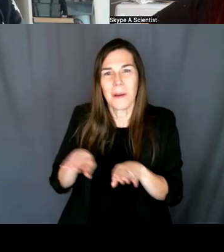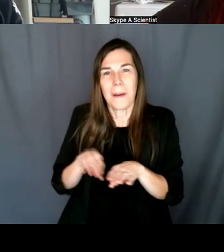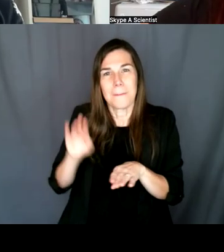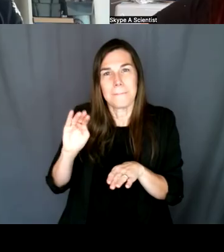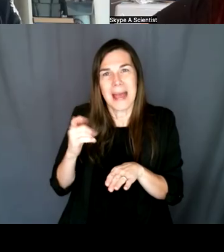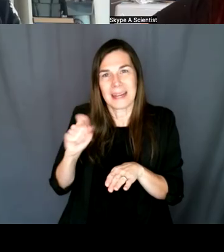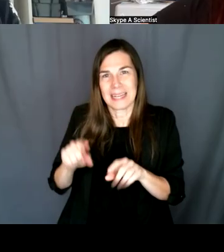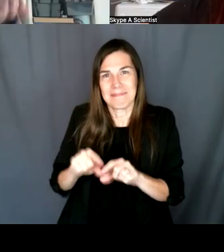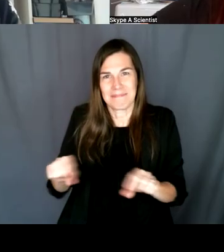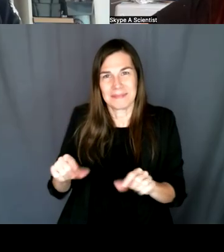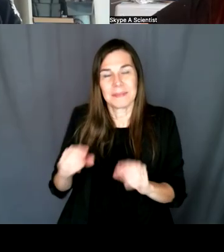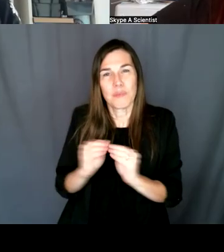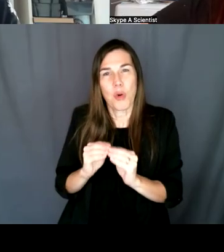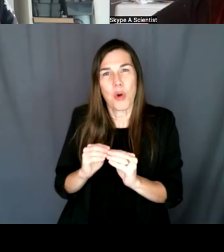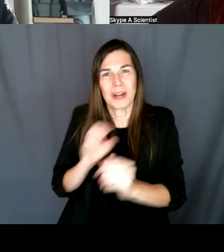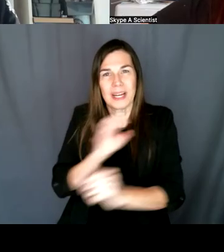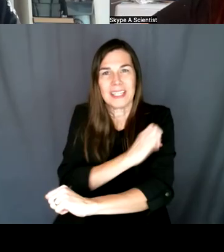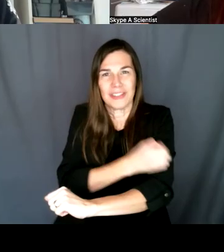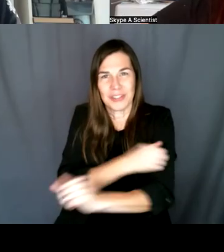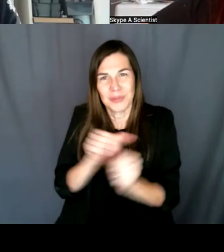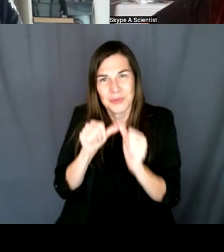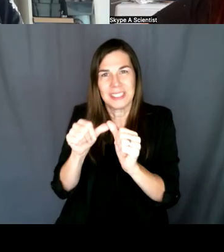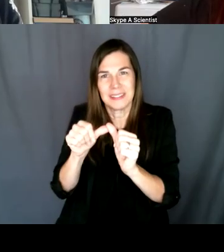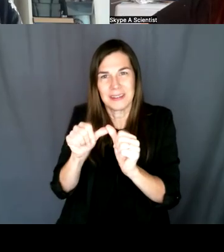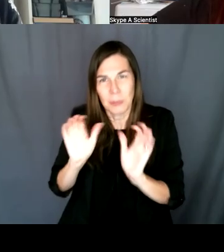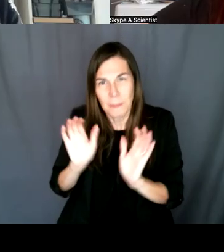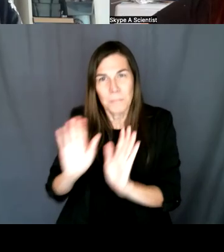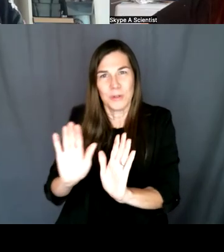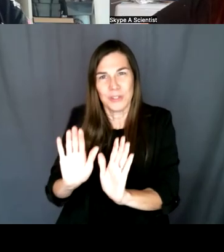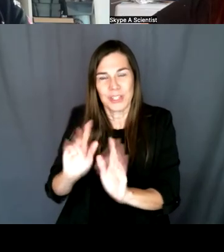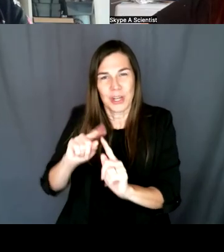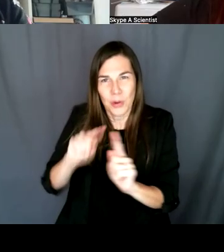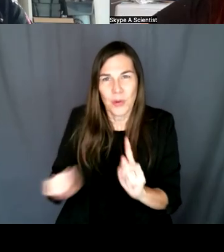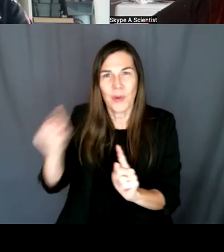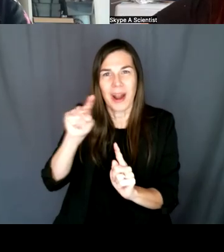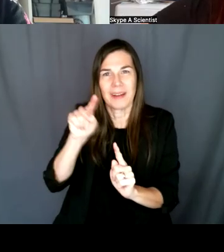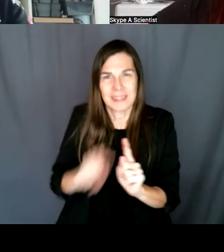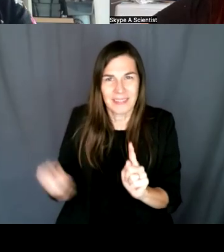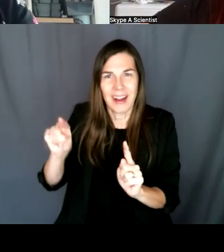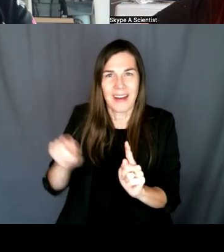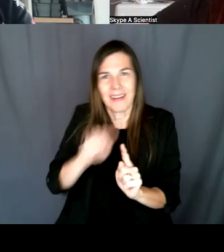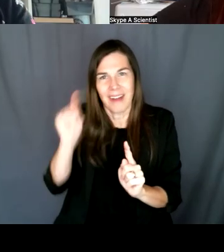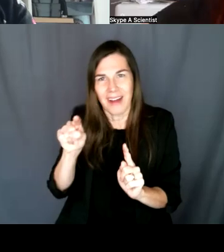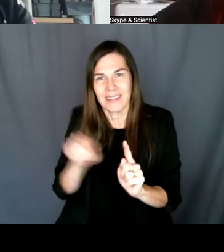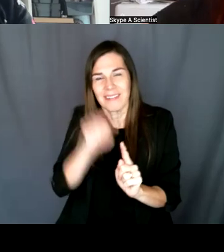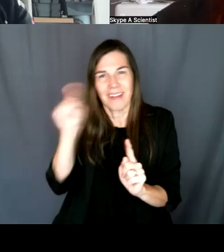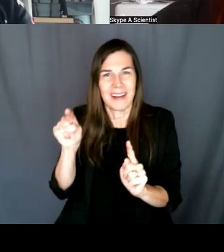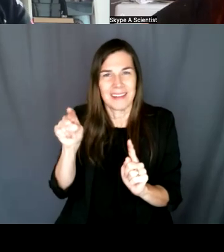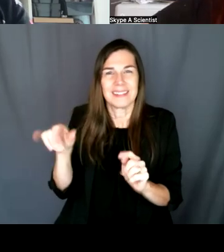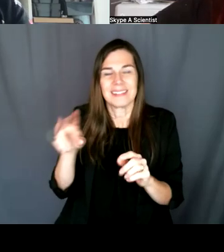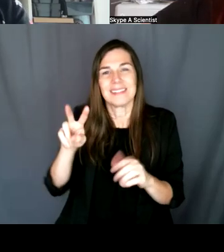gives it some more energy to keep pushing it around and around and around, and continue its chaotic path as a double